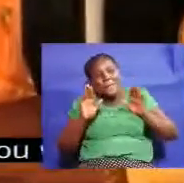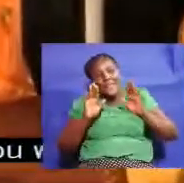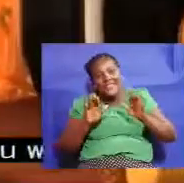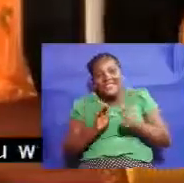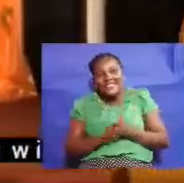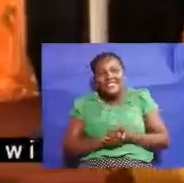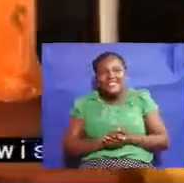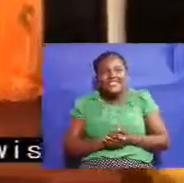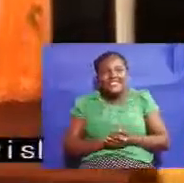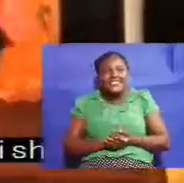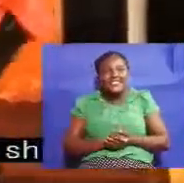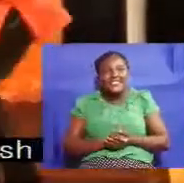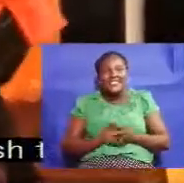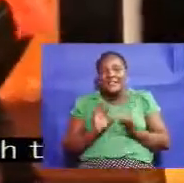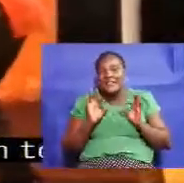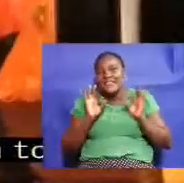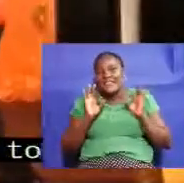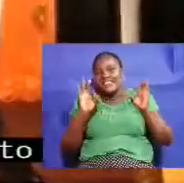okay.